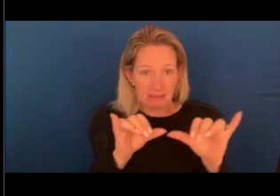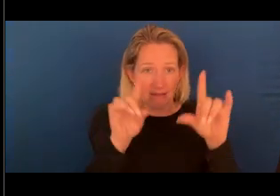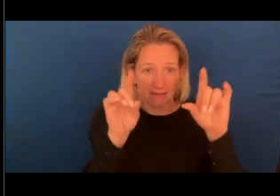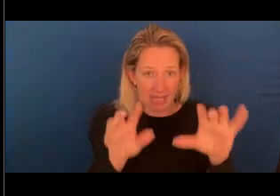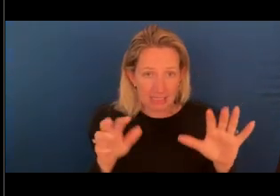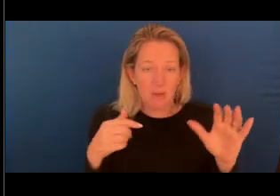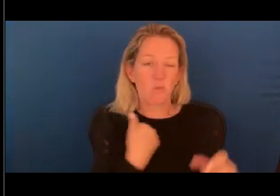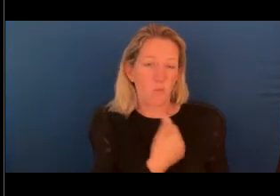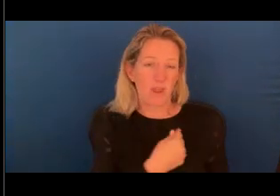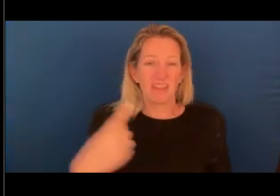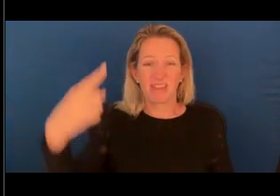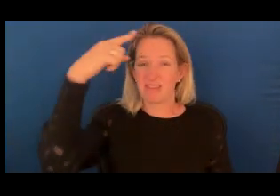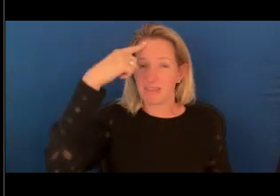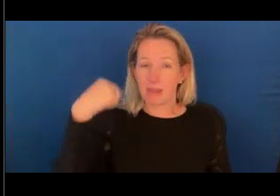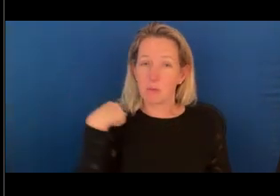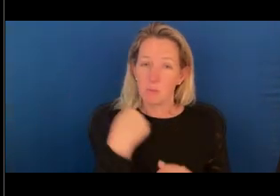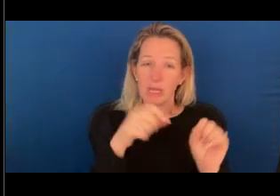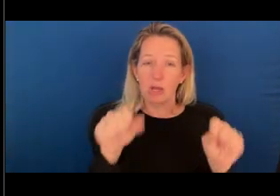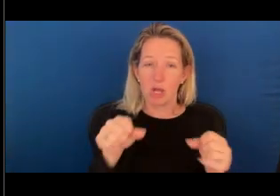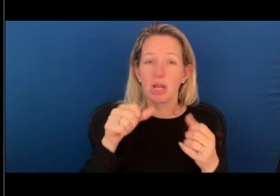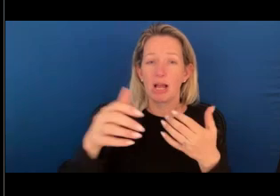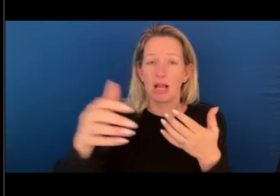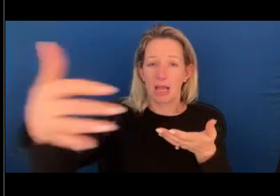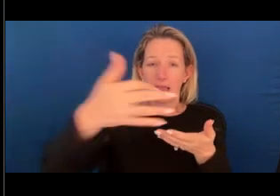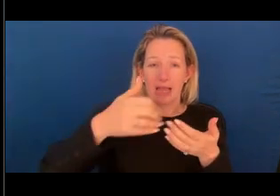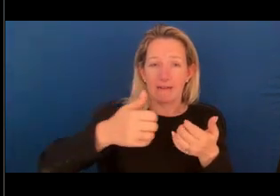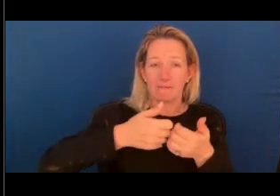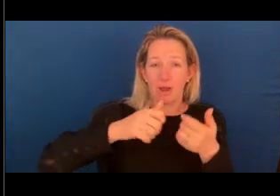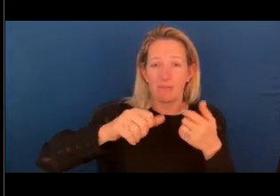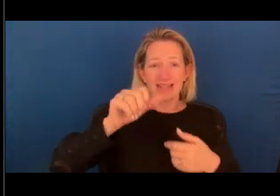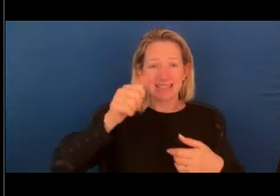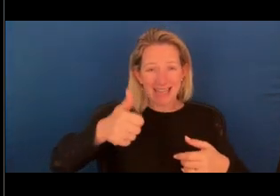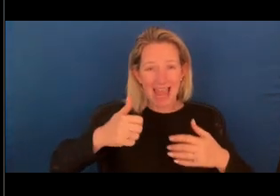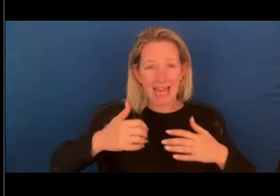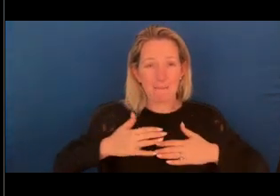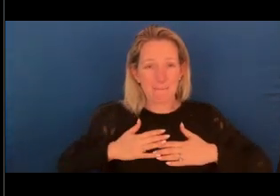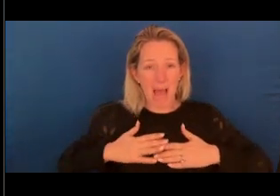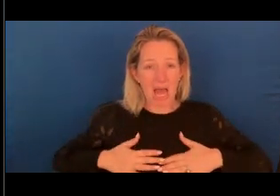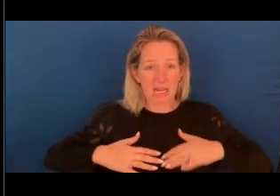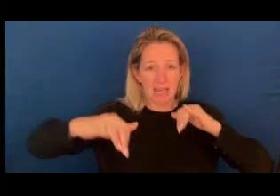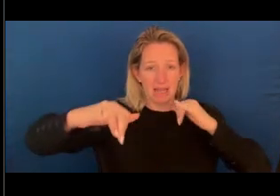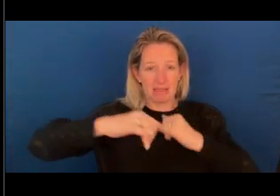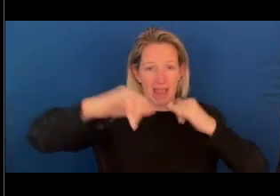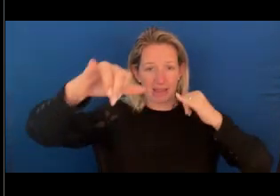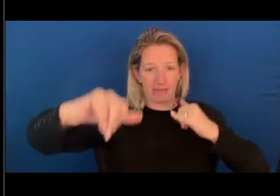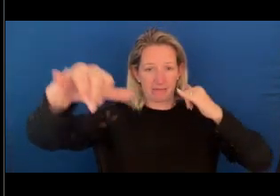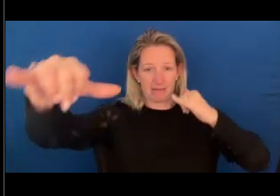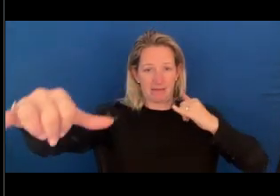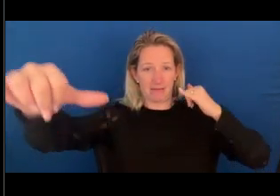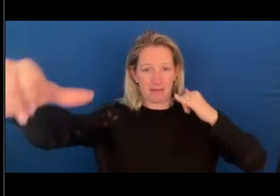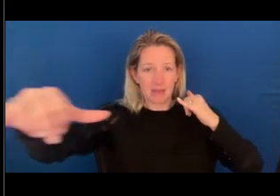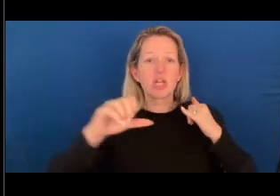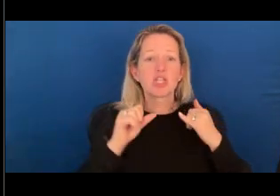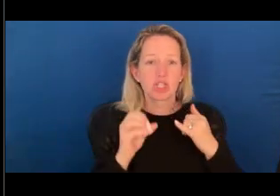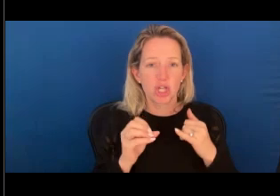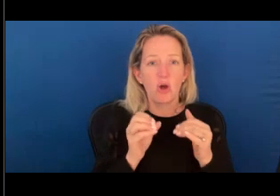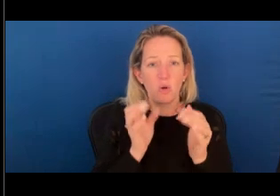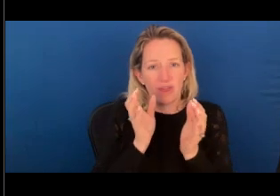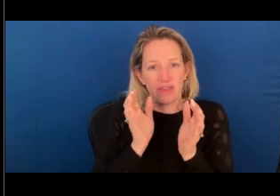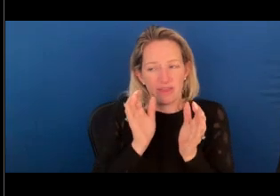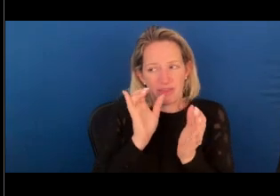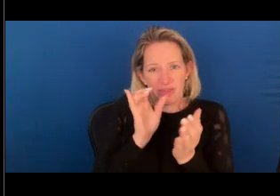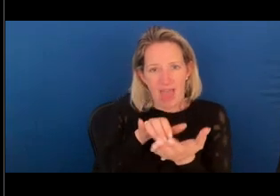might be able to collect particles as far as 10 body lengths away. So whatever the size of our undulating